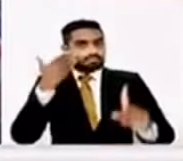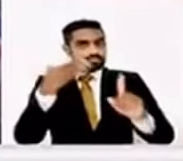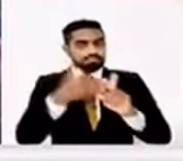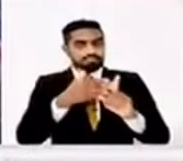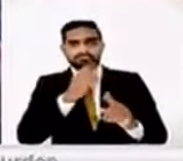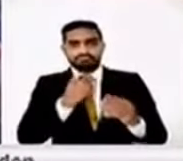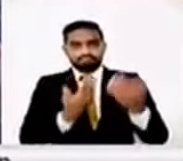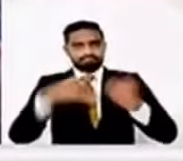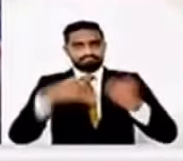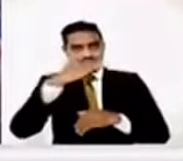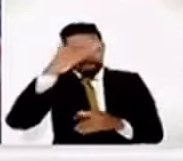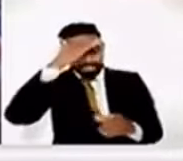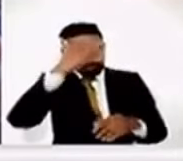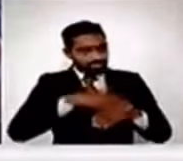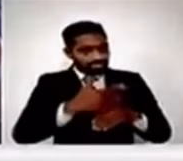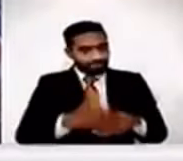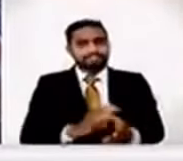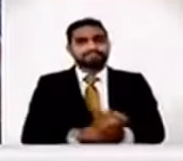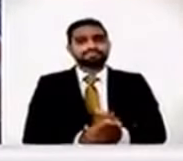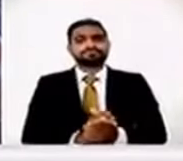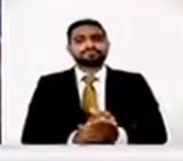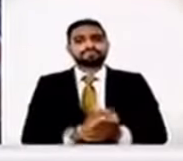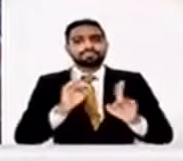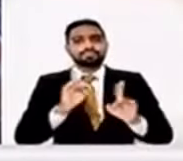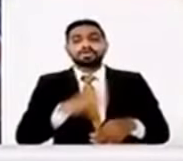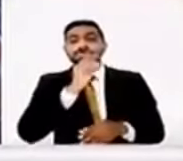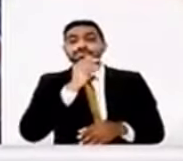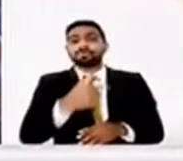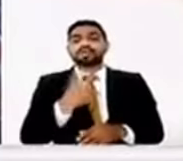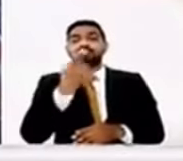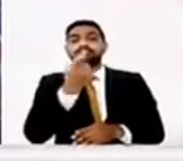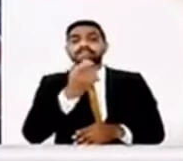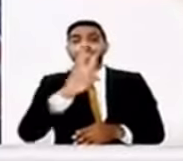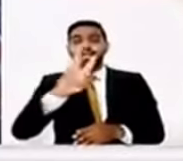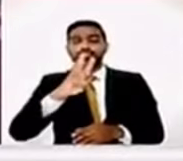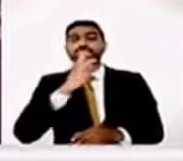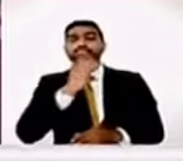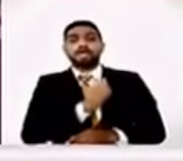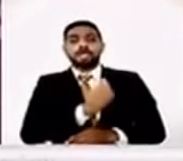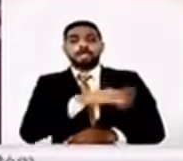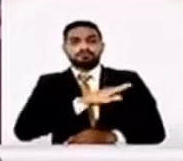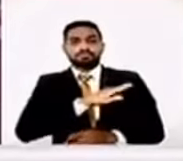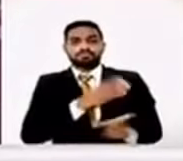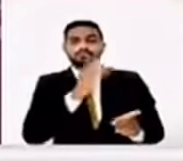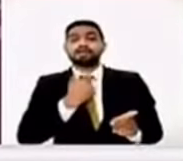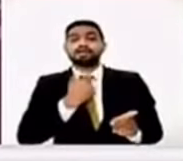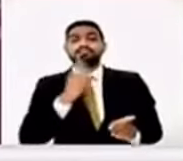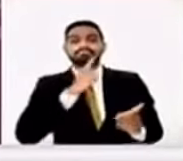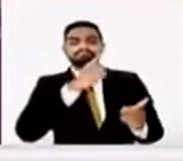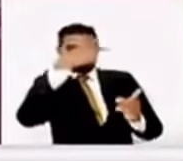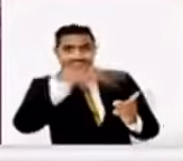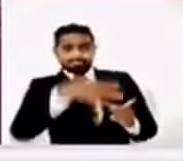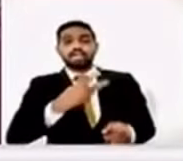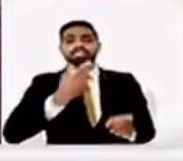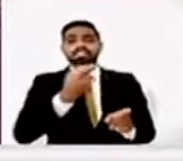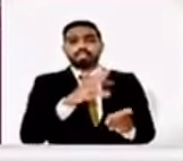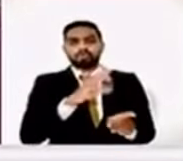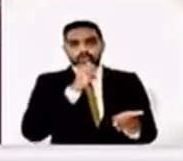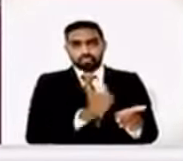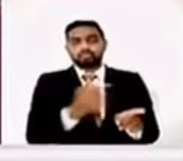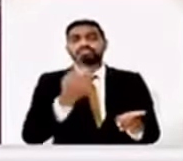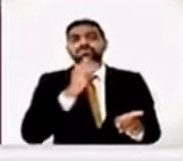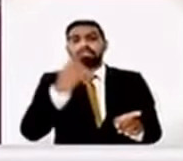appointed as the 13th Mahanayaka of the Ramanya sect in the year 2012. Most